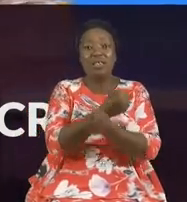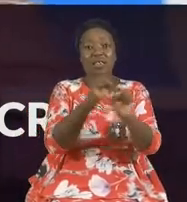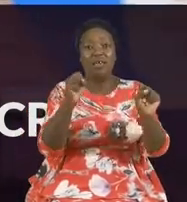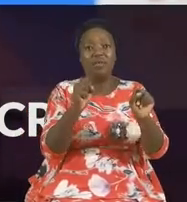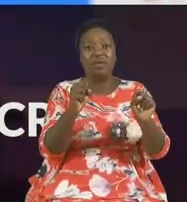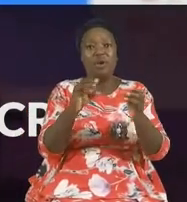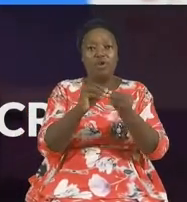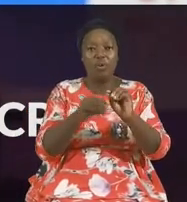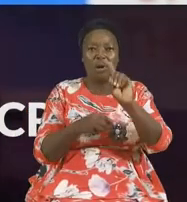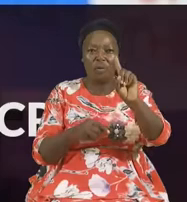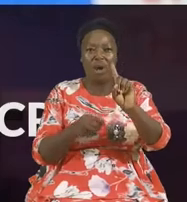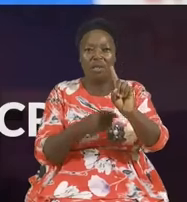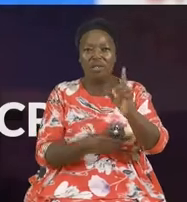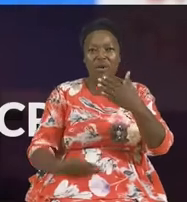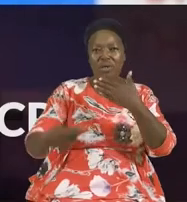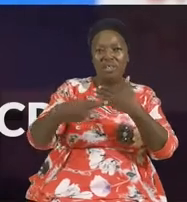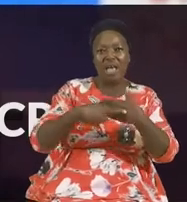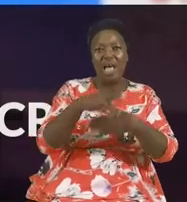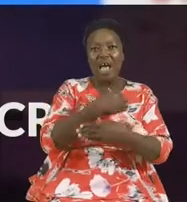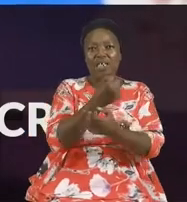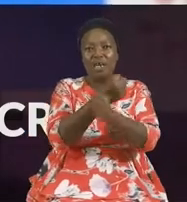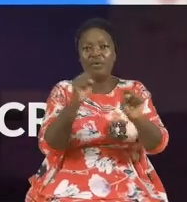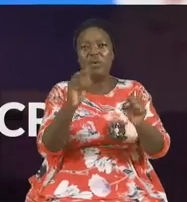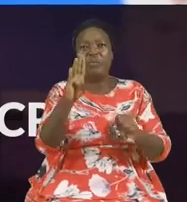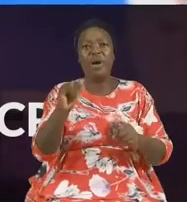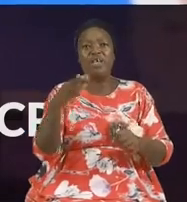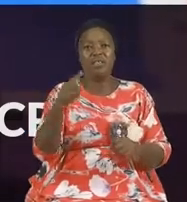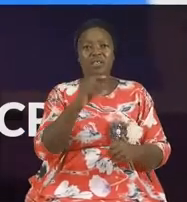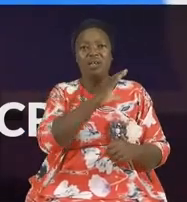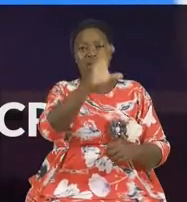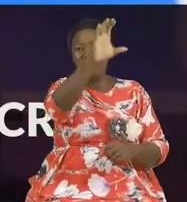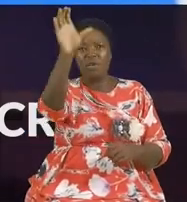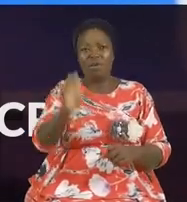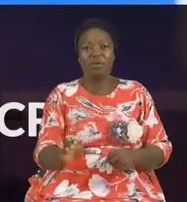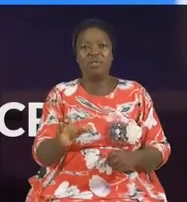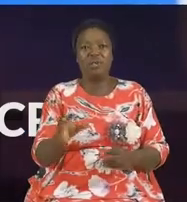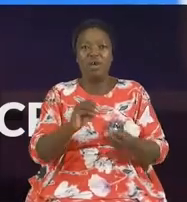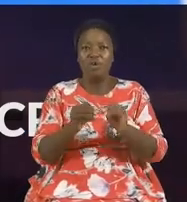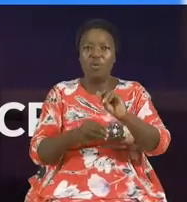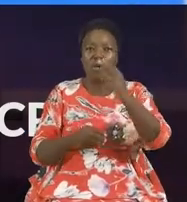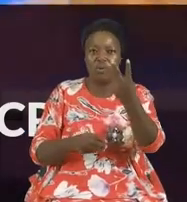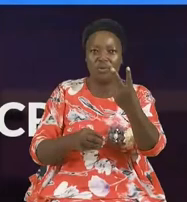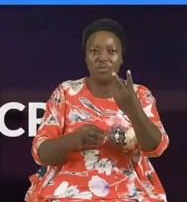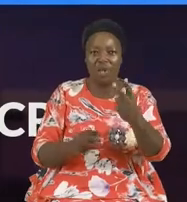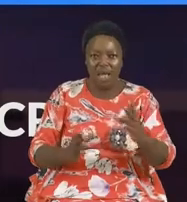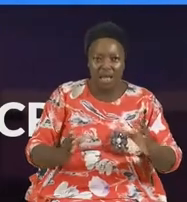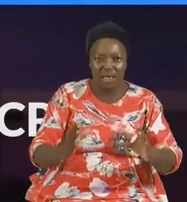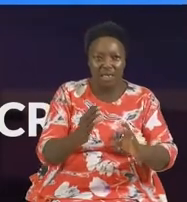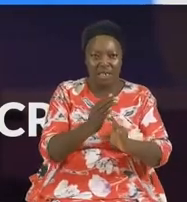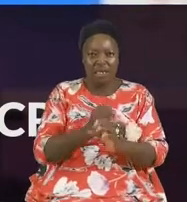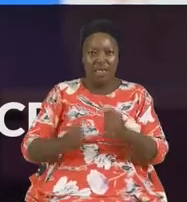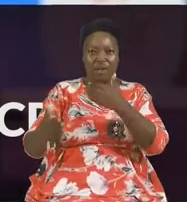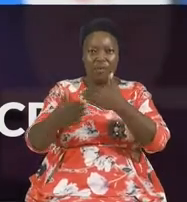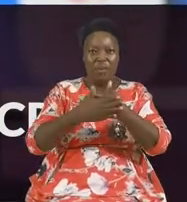Christ. Reconciled and redeemed. Number one, reconciliation and redemption by the cross.